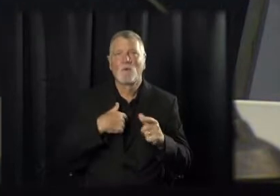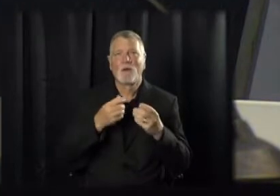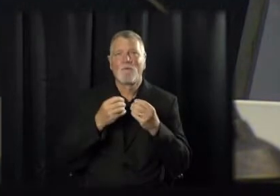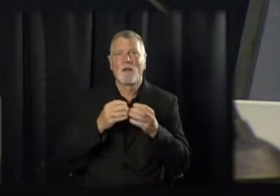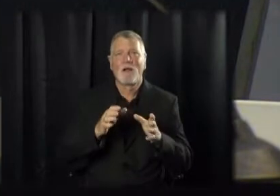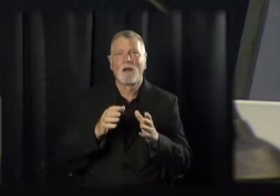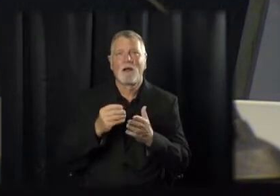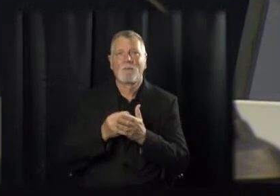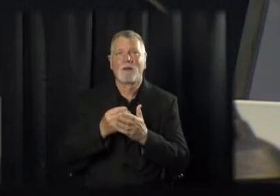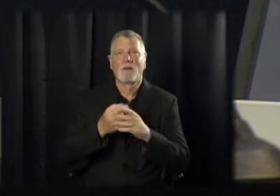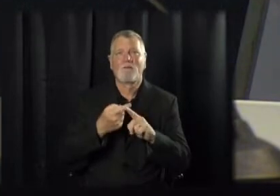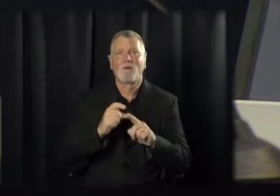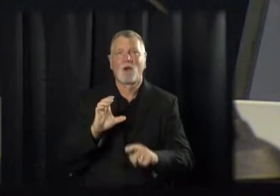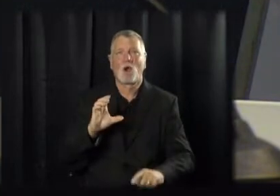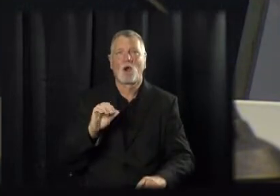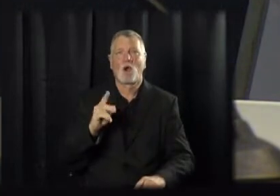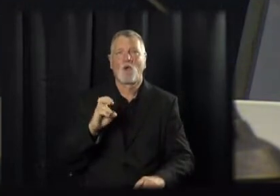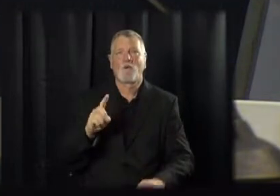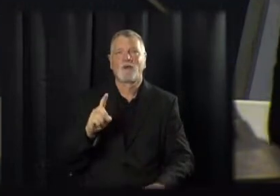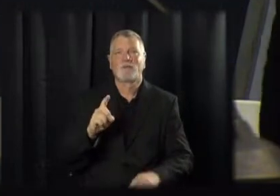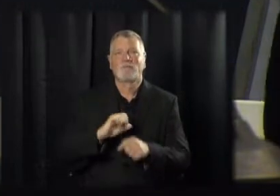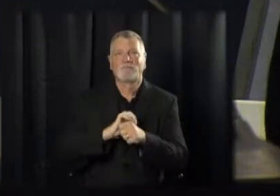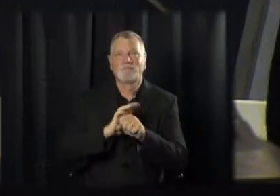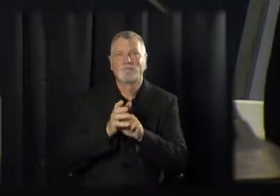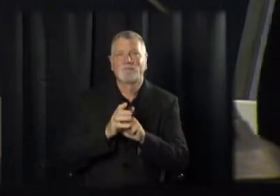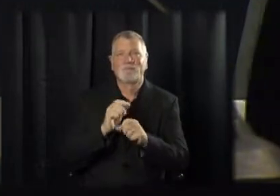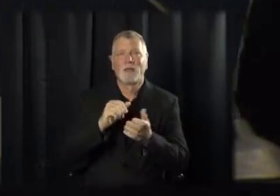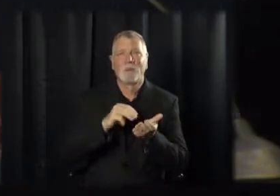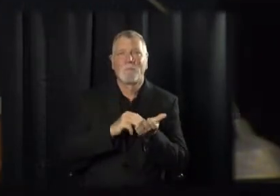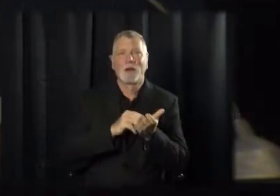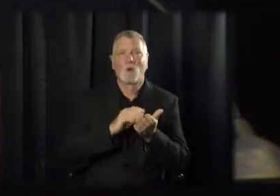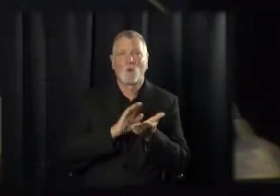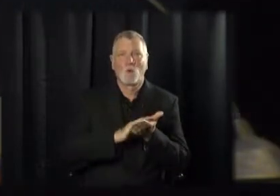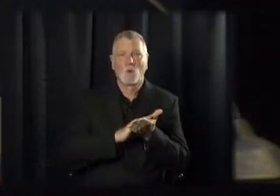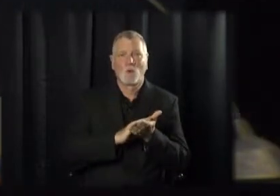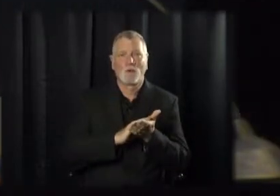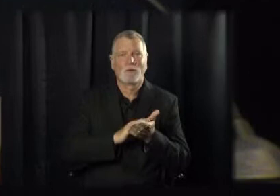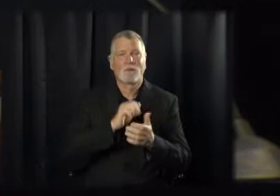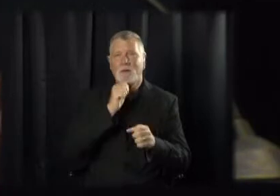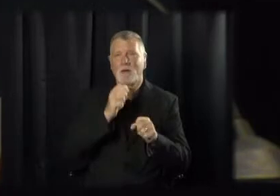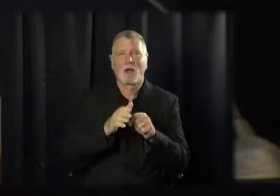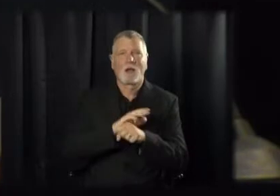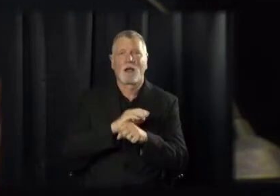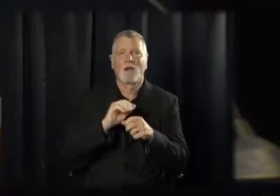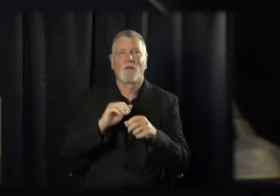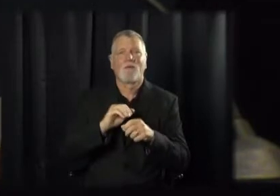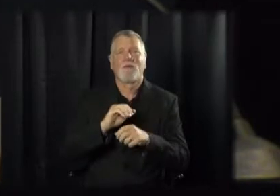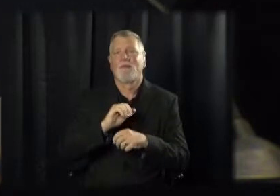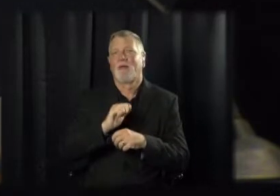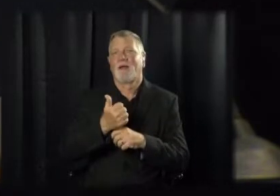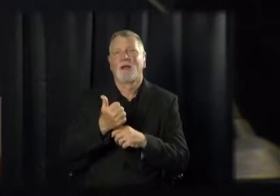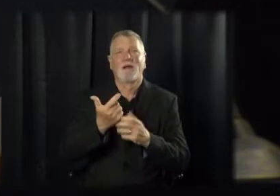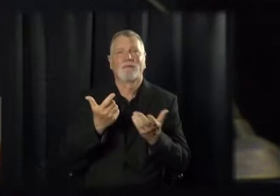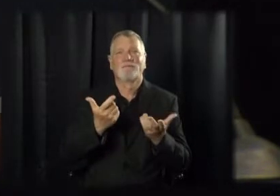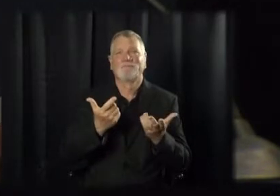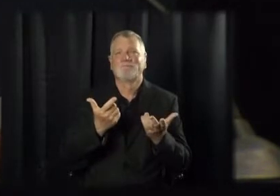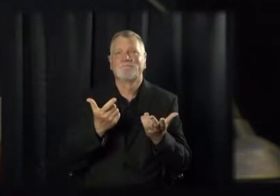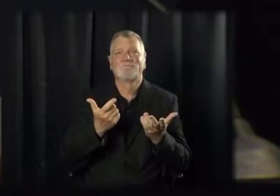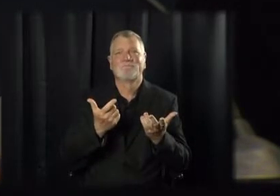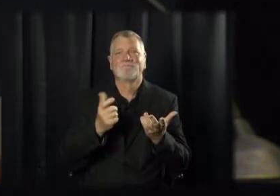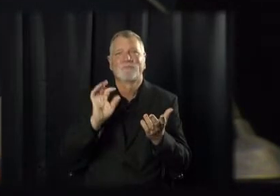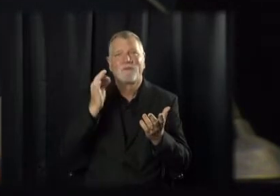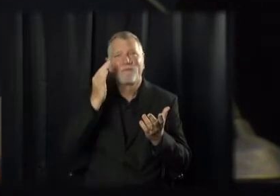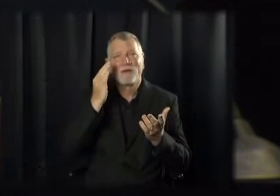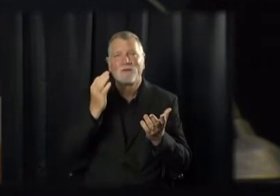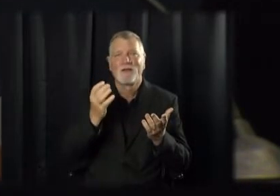lost money from COVID at the medical school that is not covered by any of the